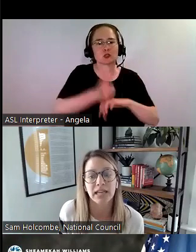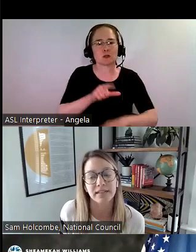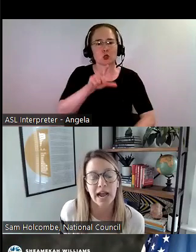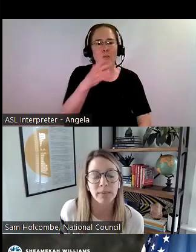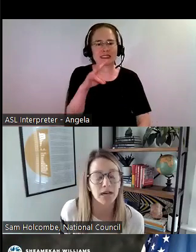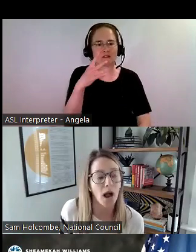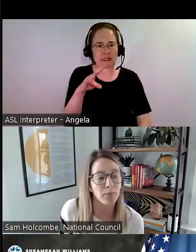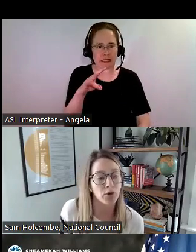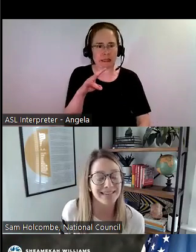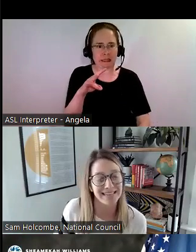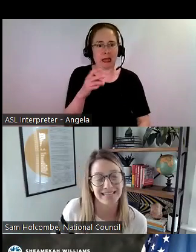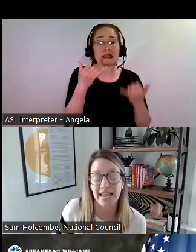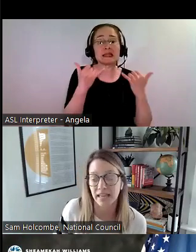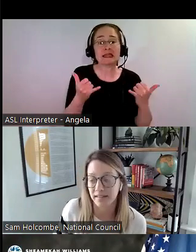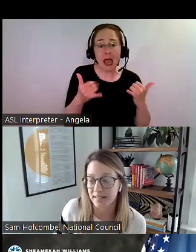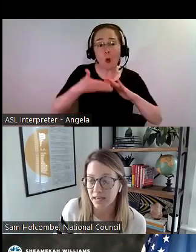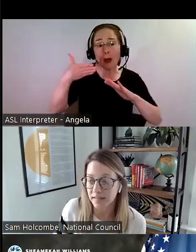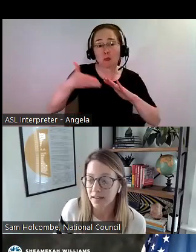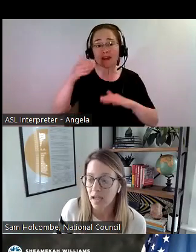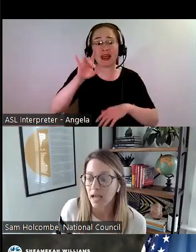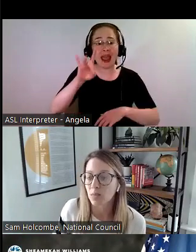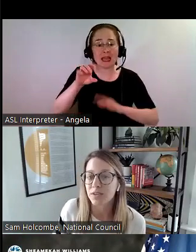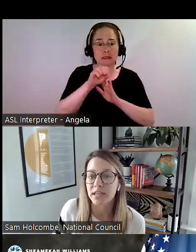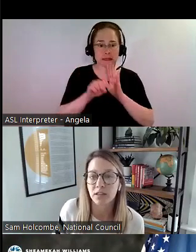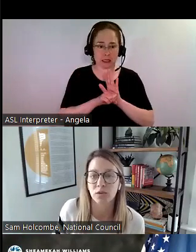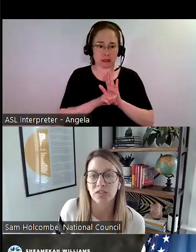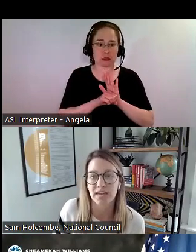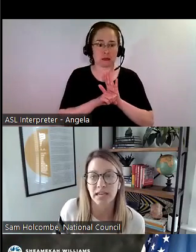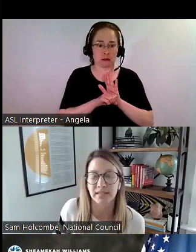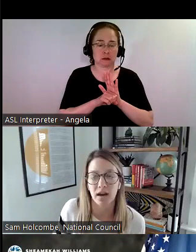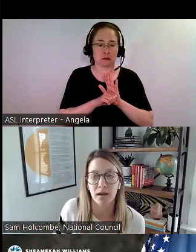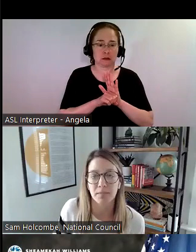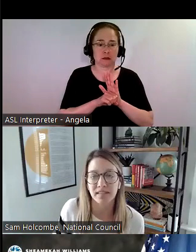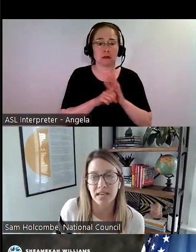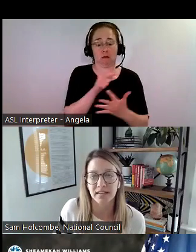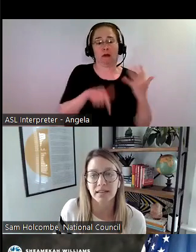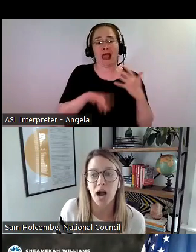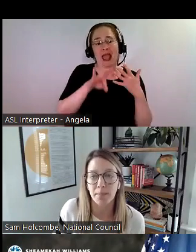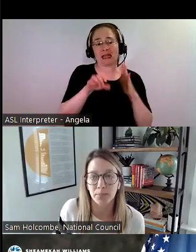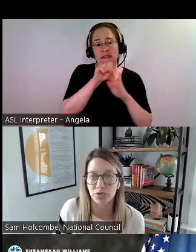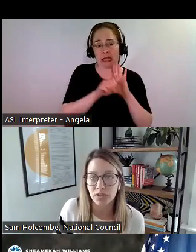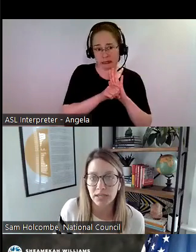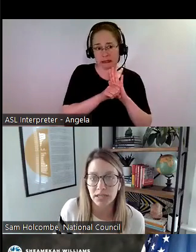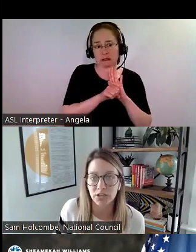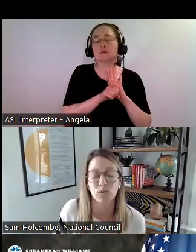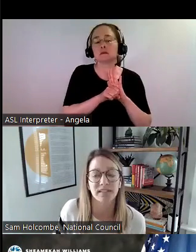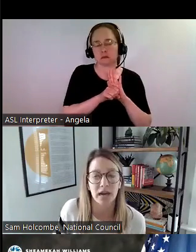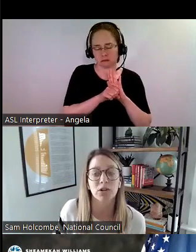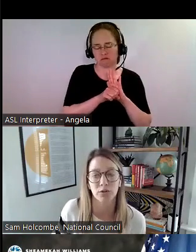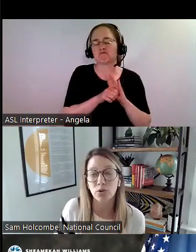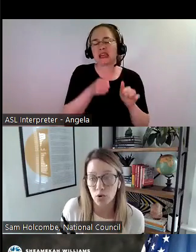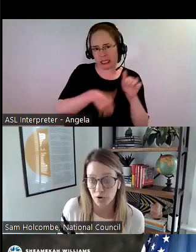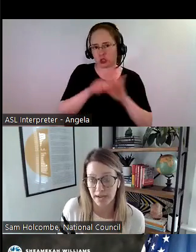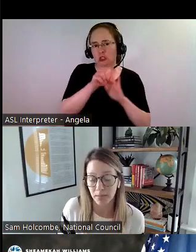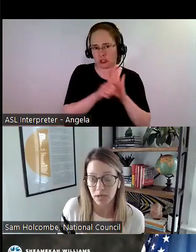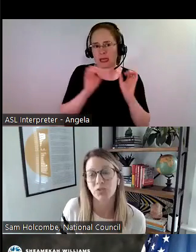2017. It's now being operated in 8 states. And within those states, the states had the opportunity to